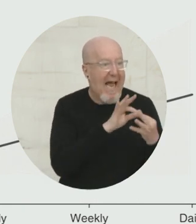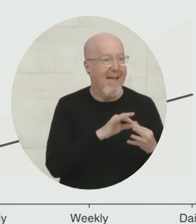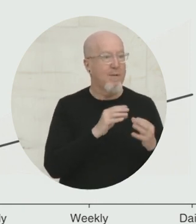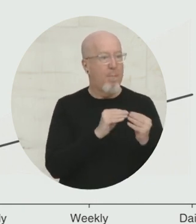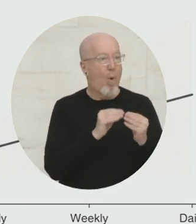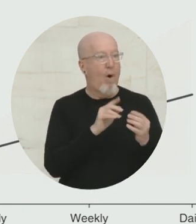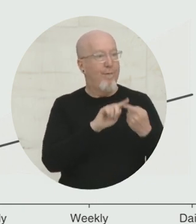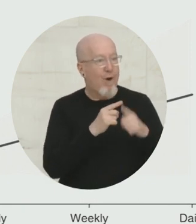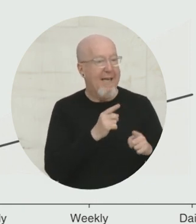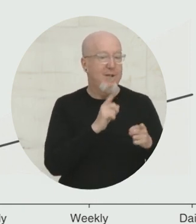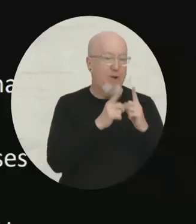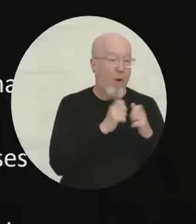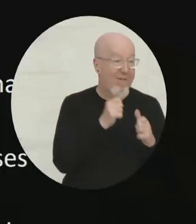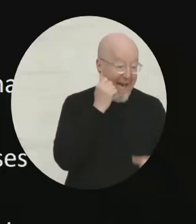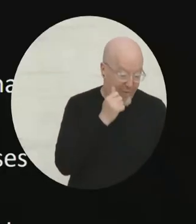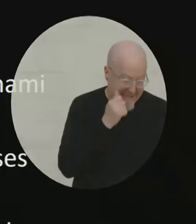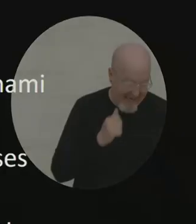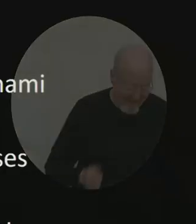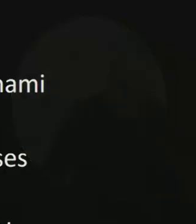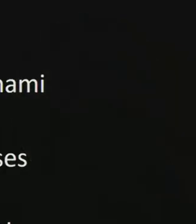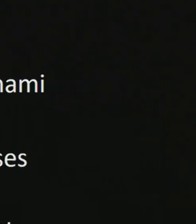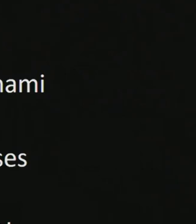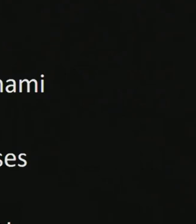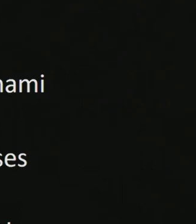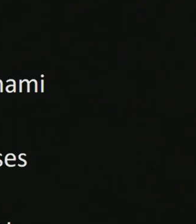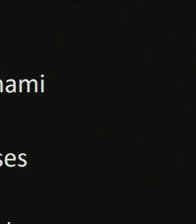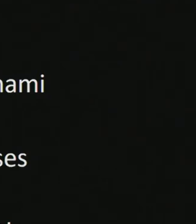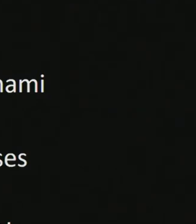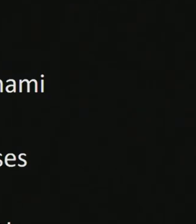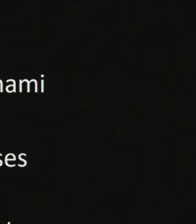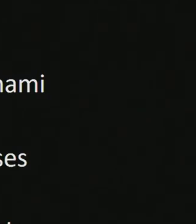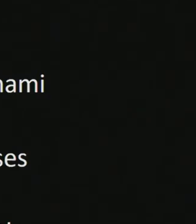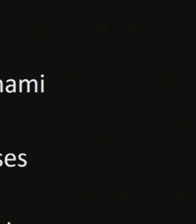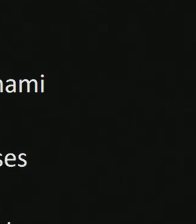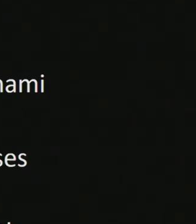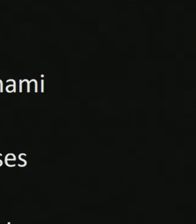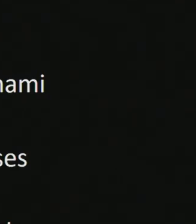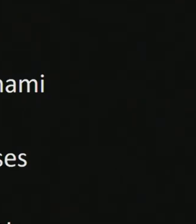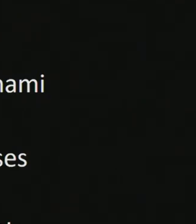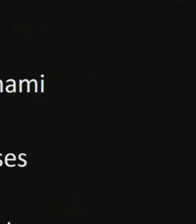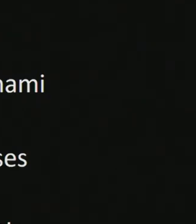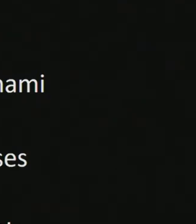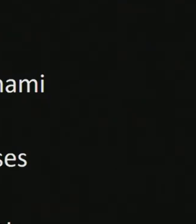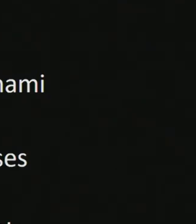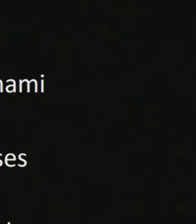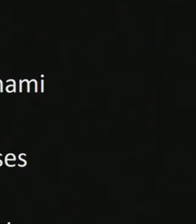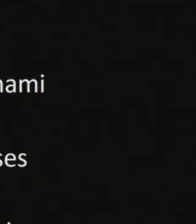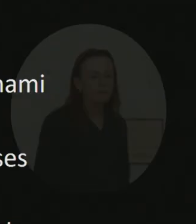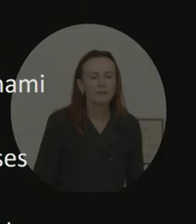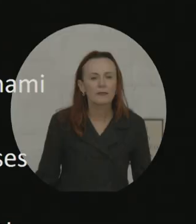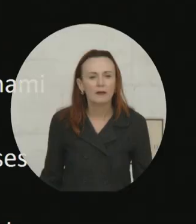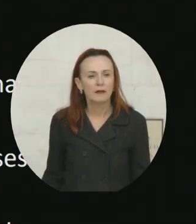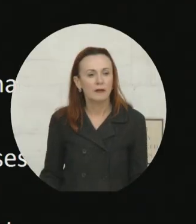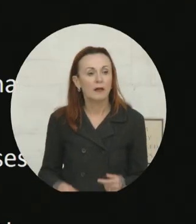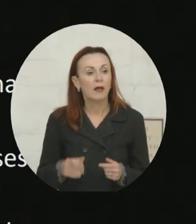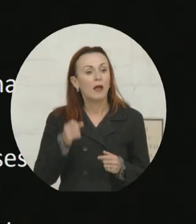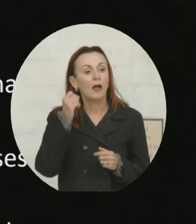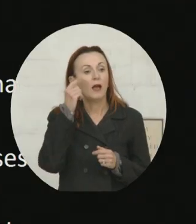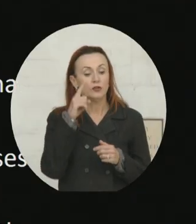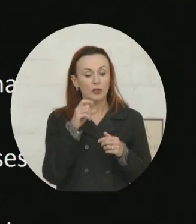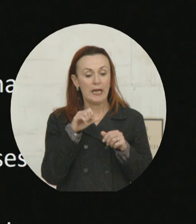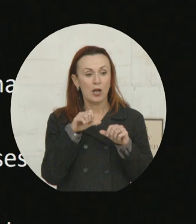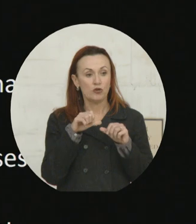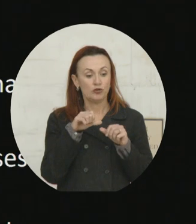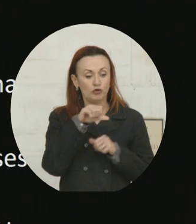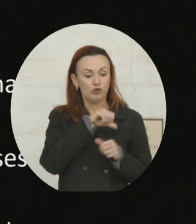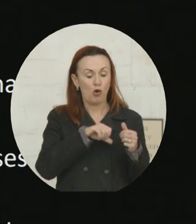every single day. So I tried to argue today that at different stages in the disaster, social ties, social